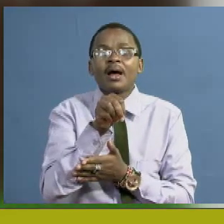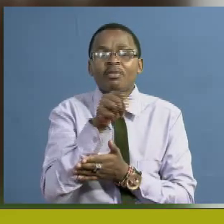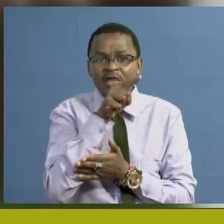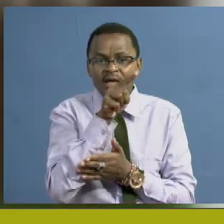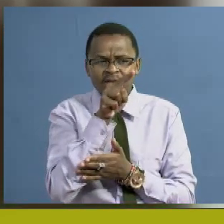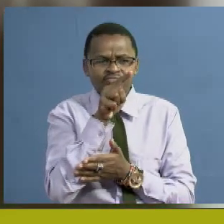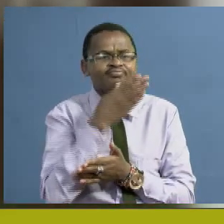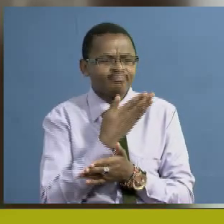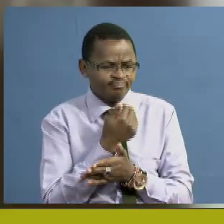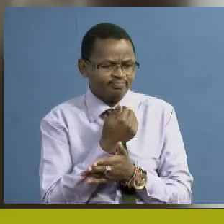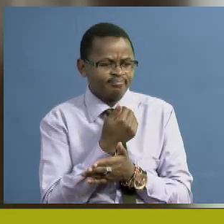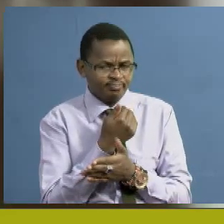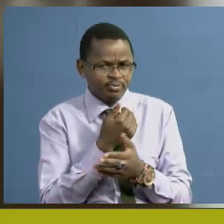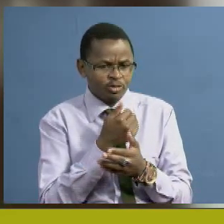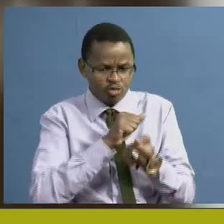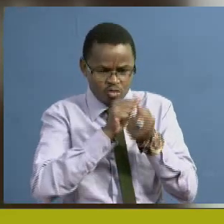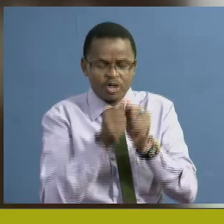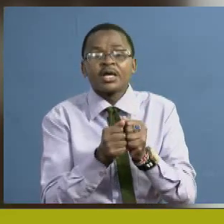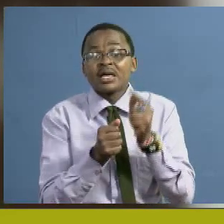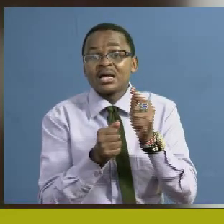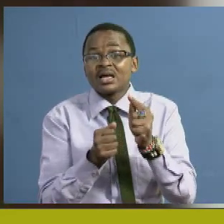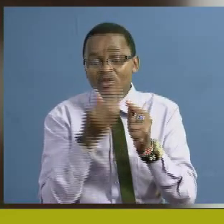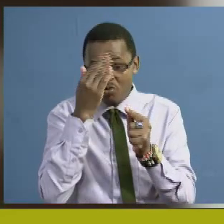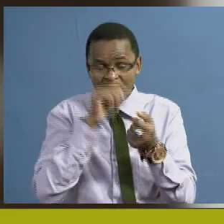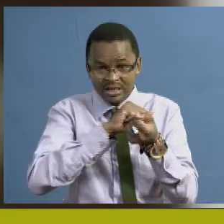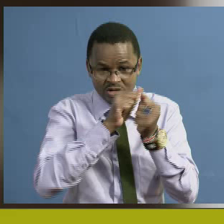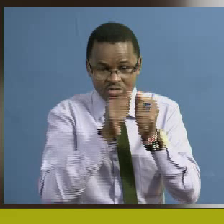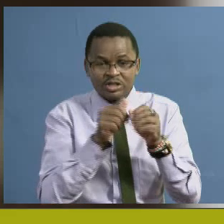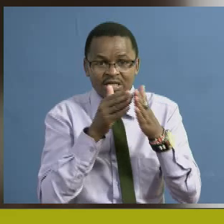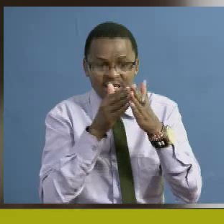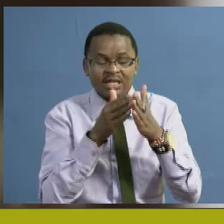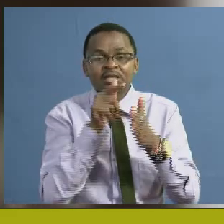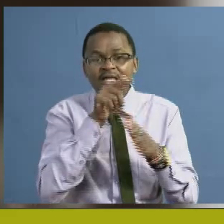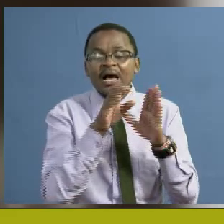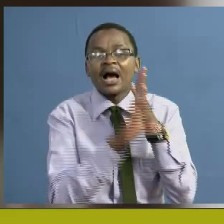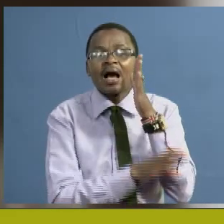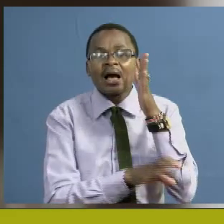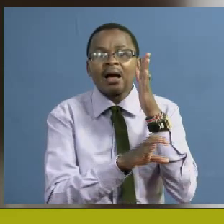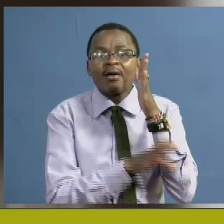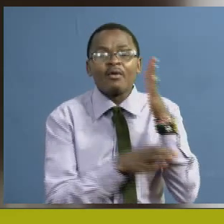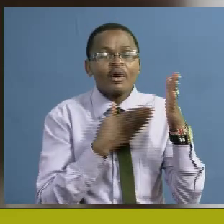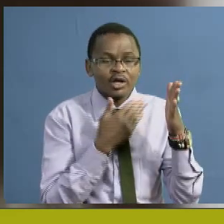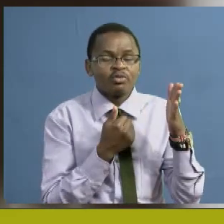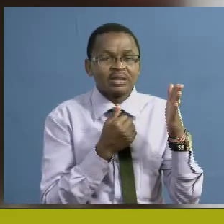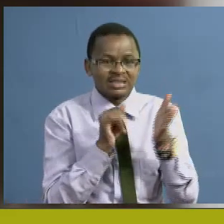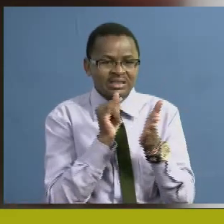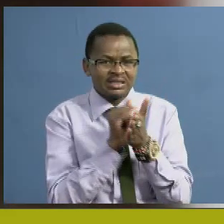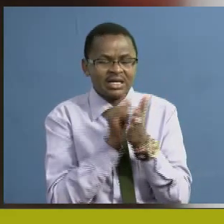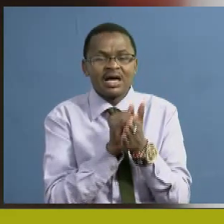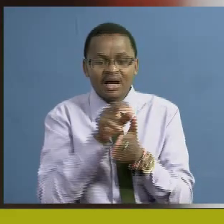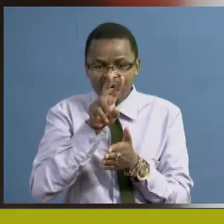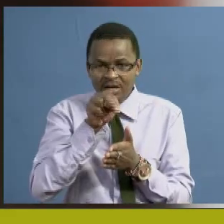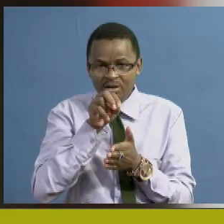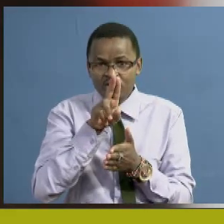Kumekuwepo na mapendekezo ya kufanyia katiba marekebisho ili kubadili mfumo uongozi nchini, mapendekezo ambayo Ndungu